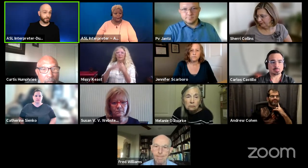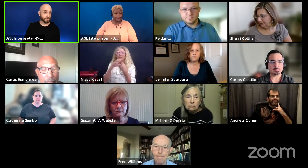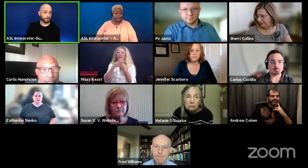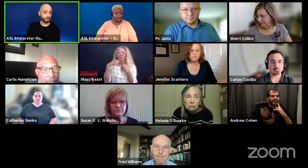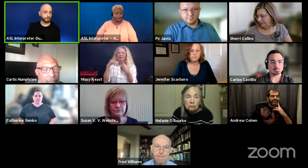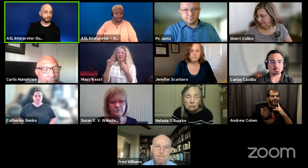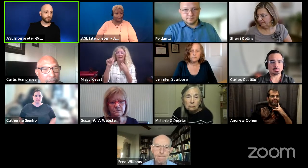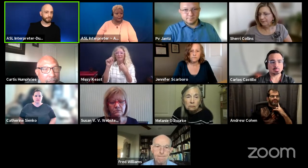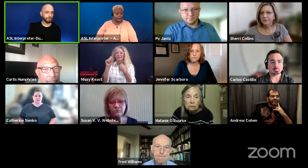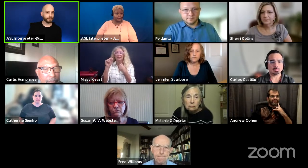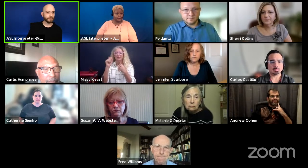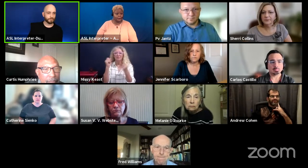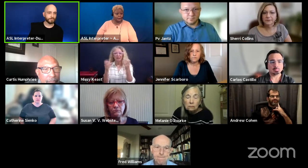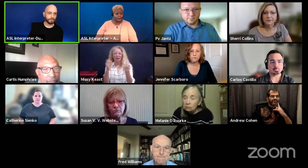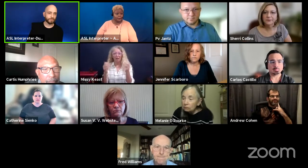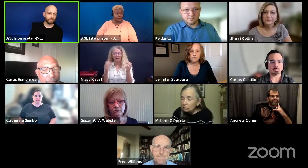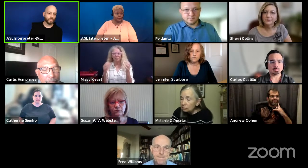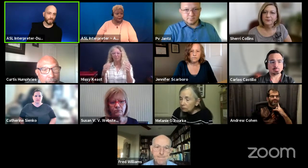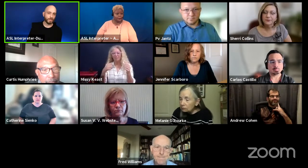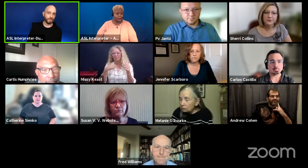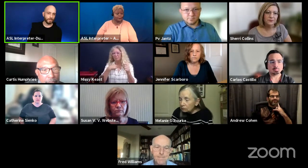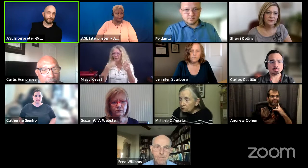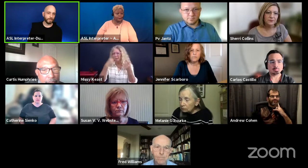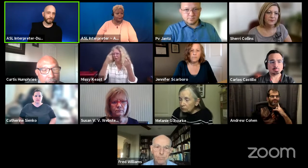Commissioner Keast.